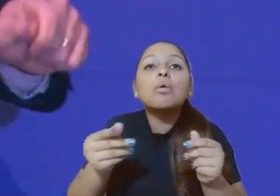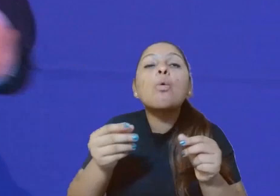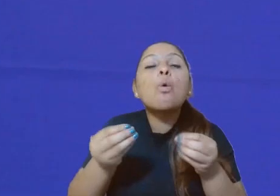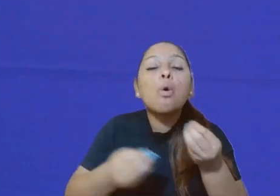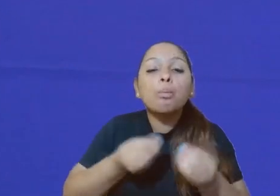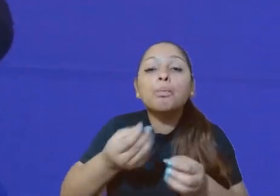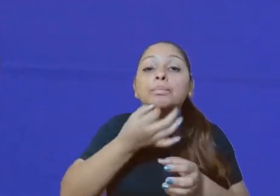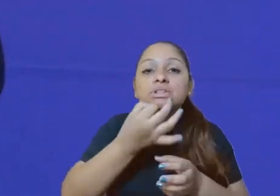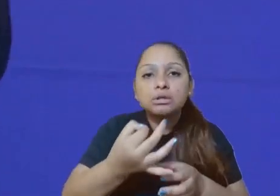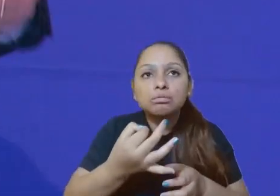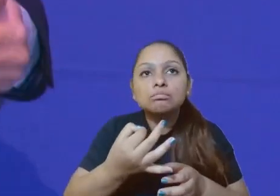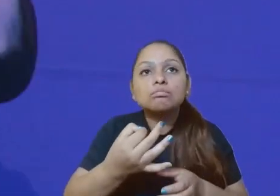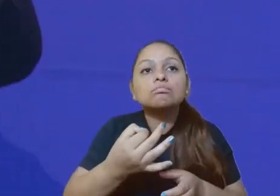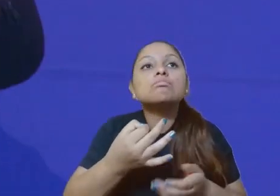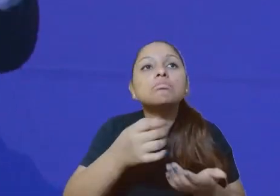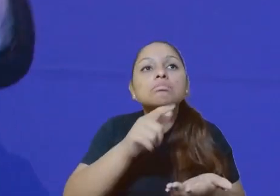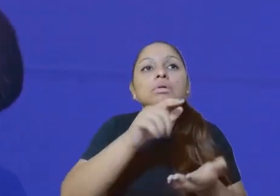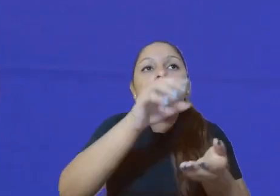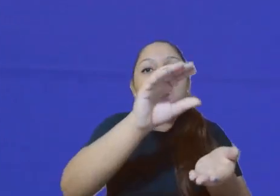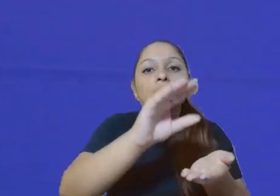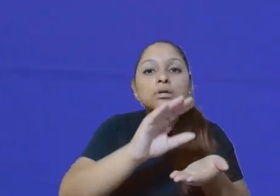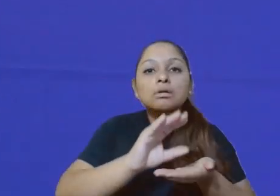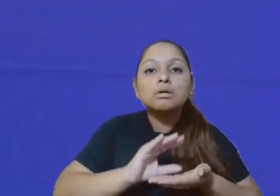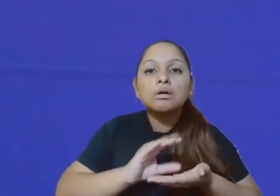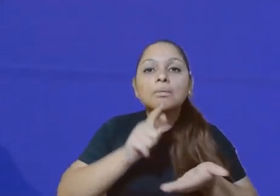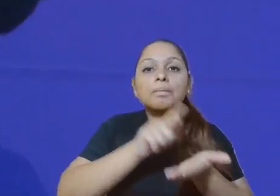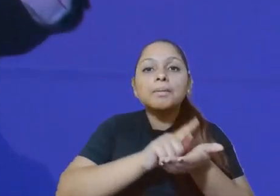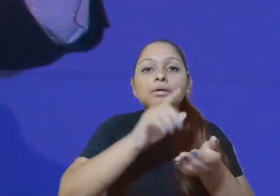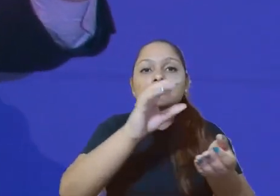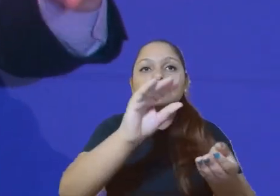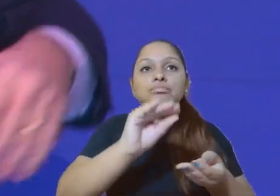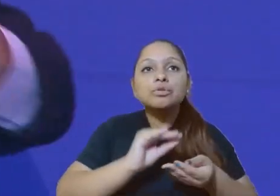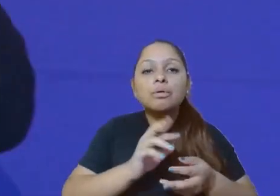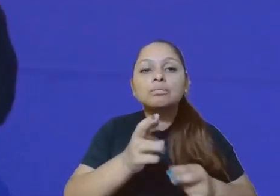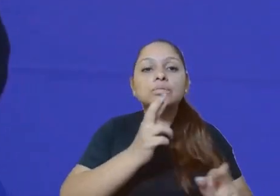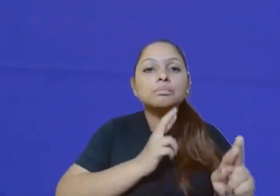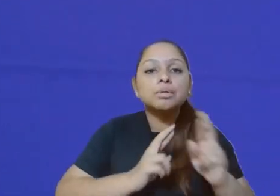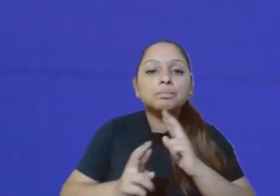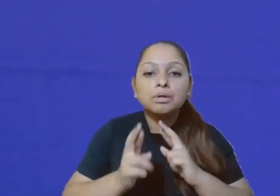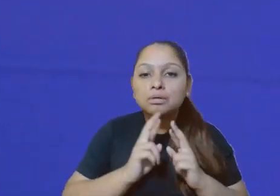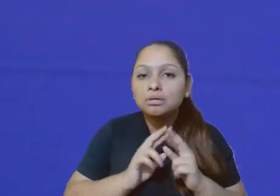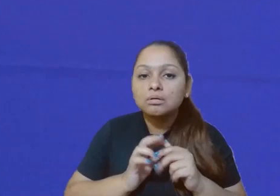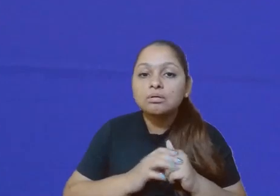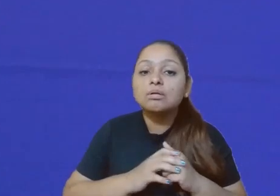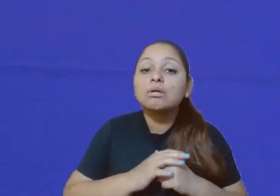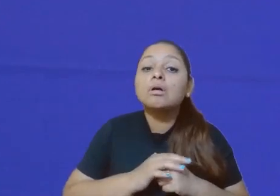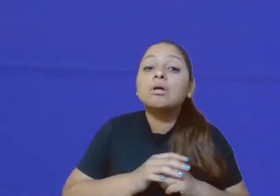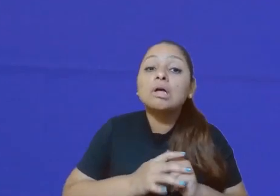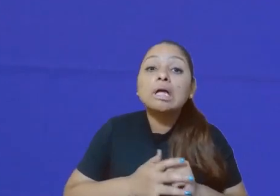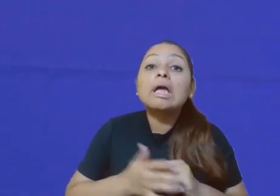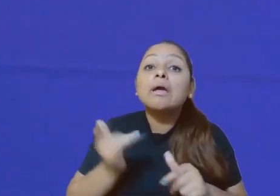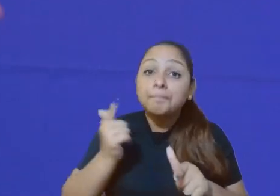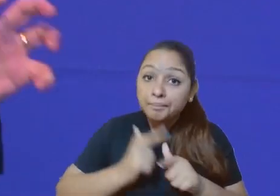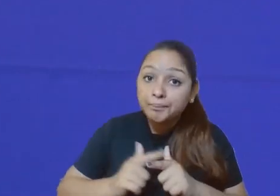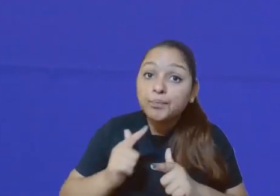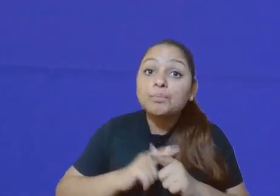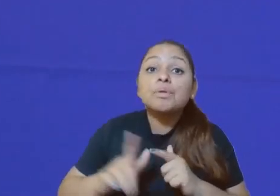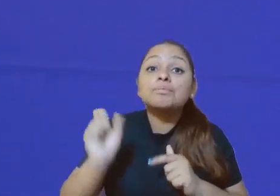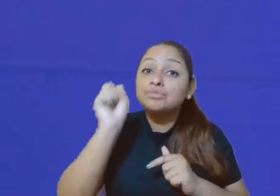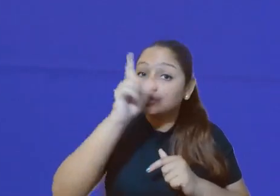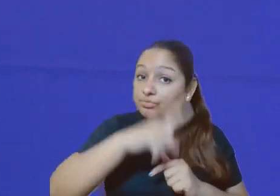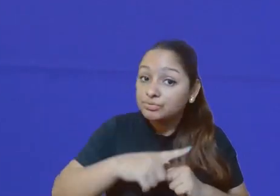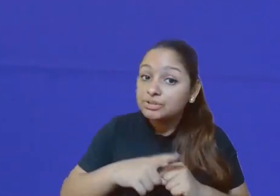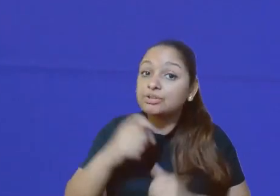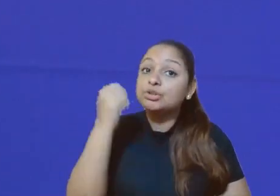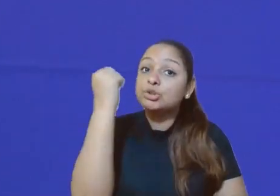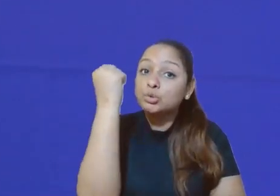not hackathons to find the nicest way to filter a picture if it's going to be black and white or another filter. No, we're talking about structural problems